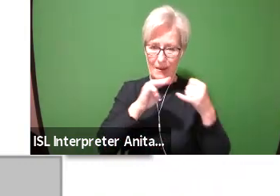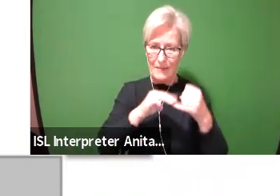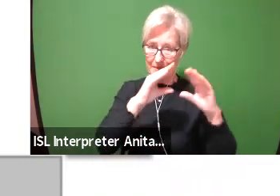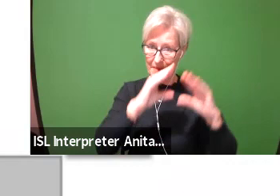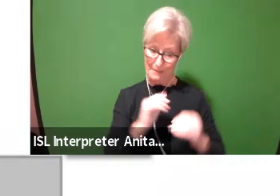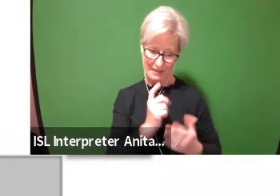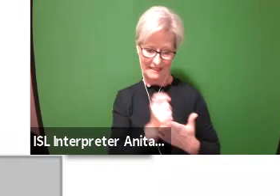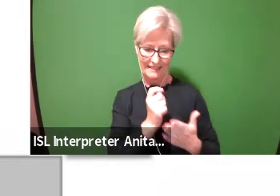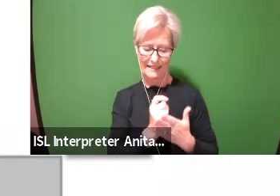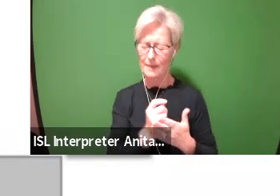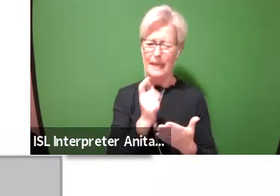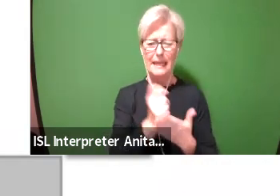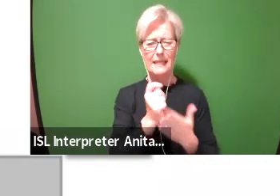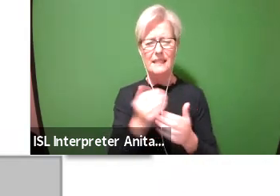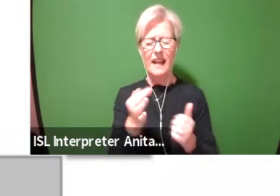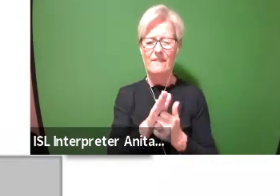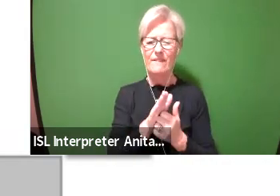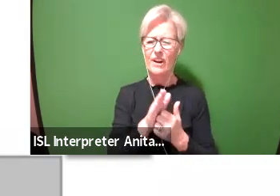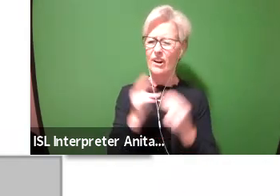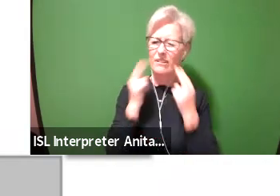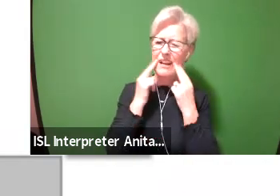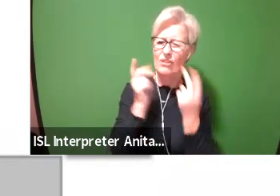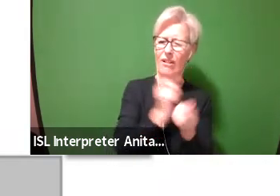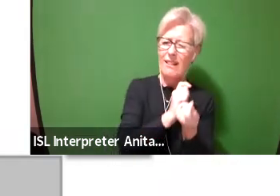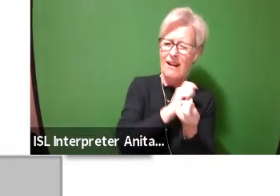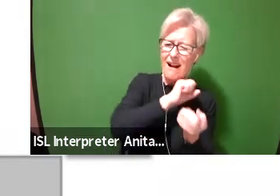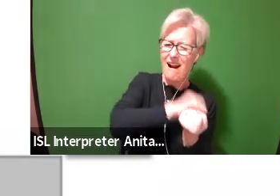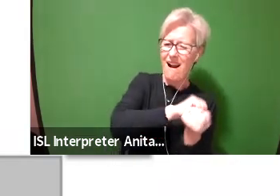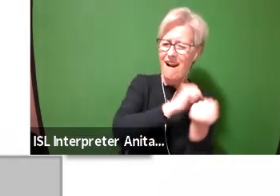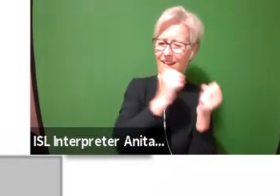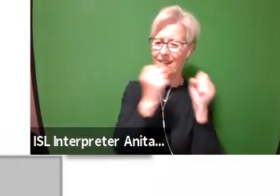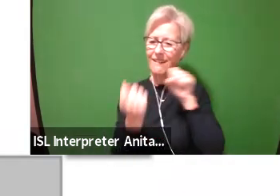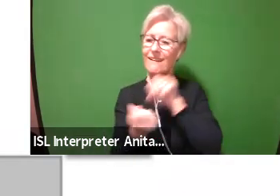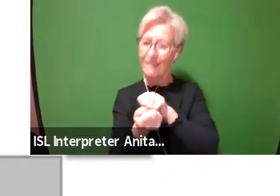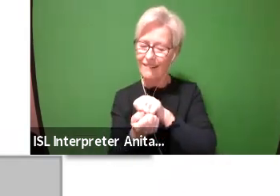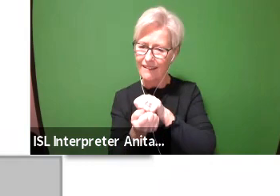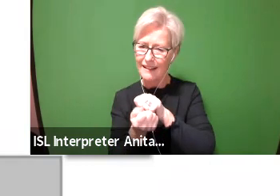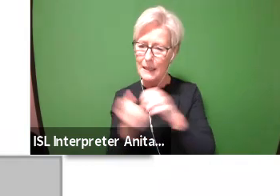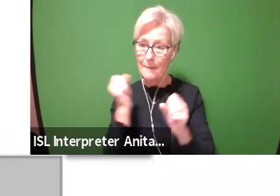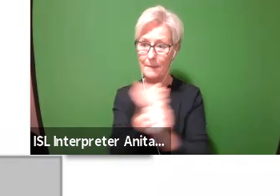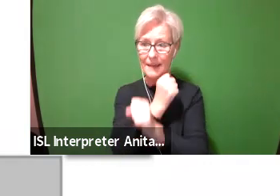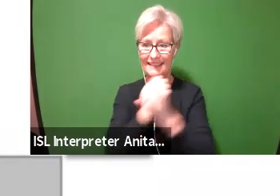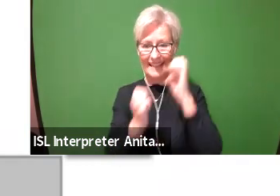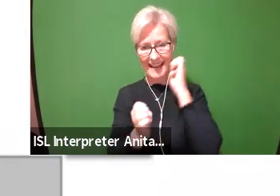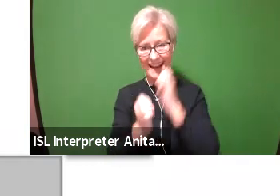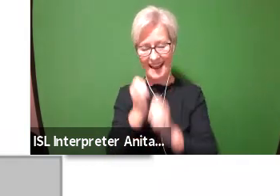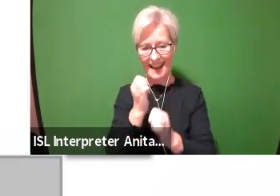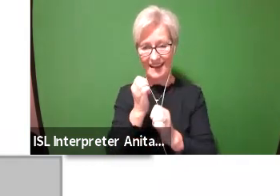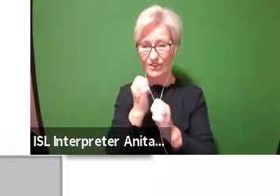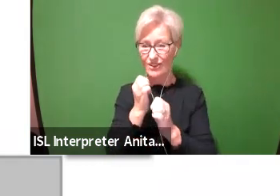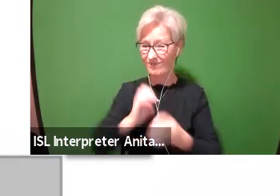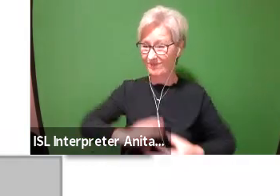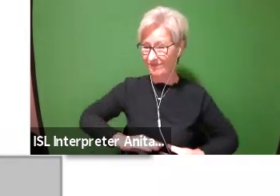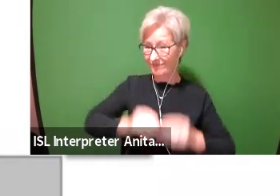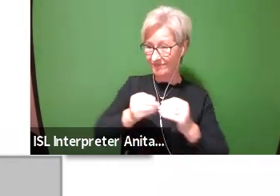your body makes the natural transition to menopause, marking the end of the reproductive years. Perimenopause typically